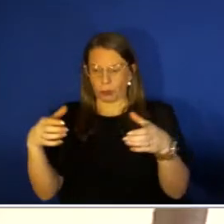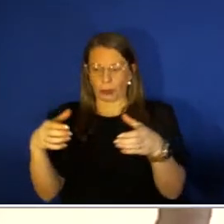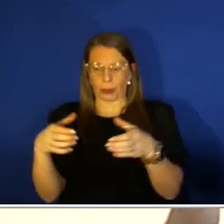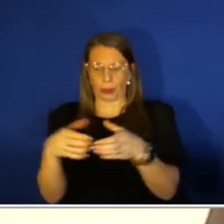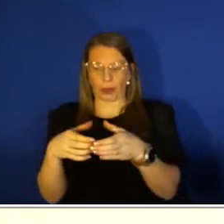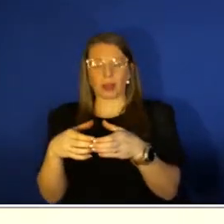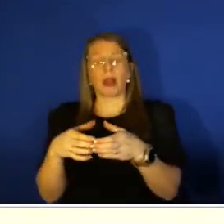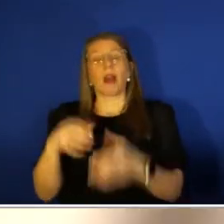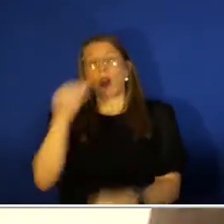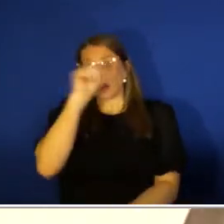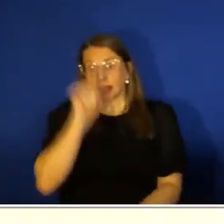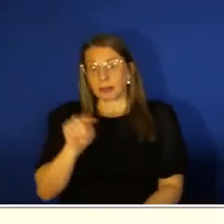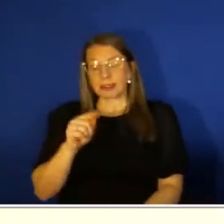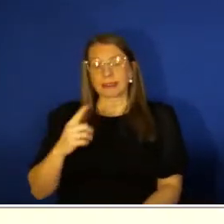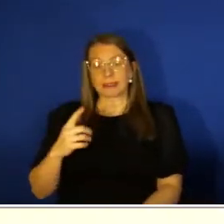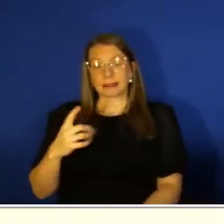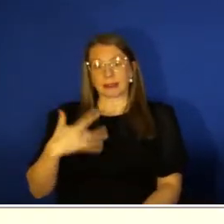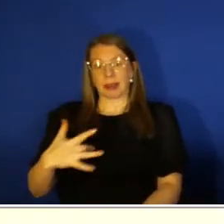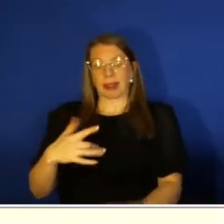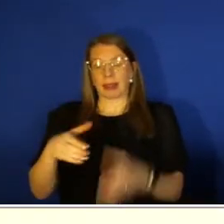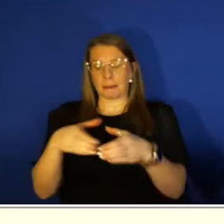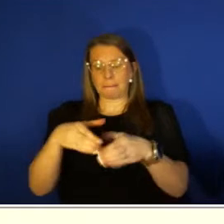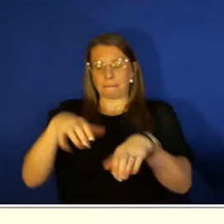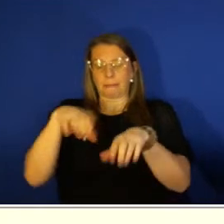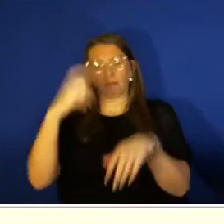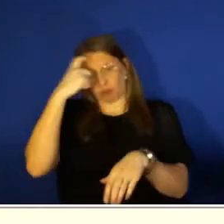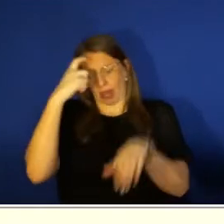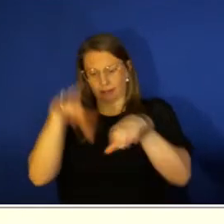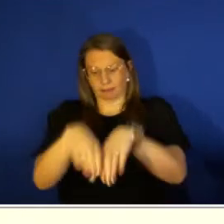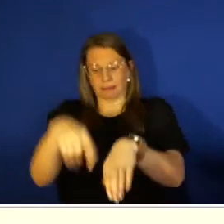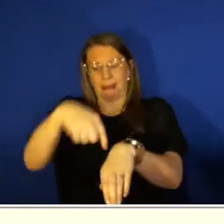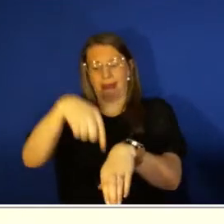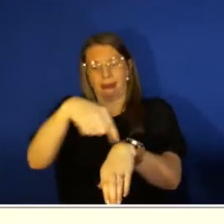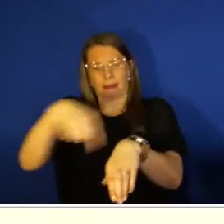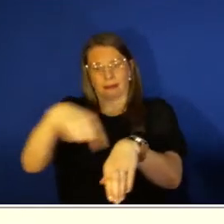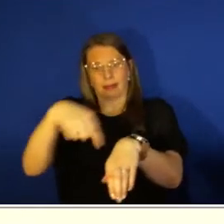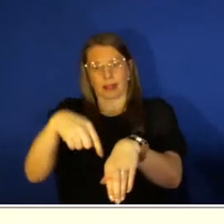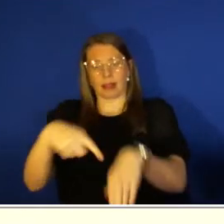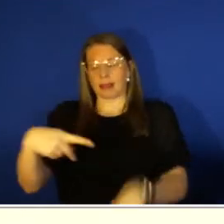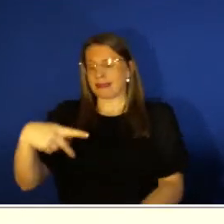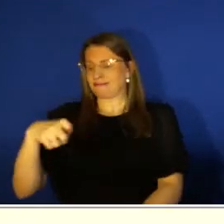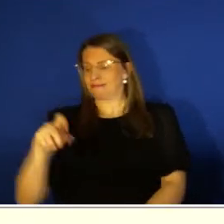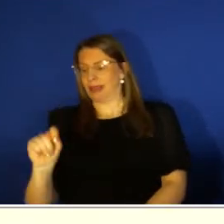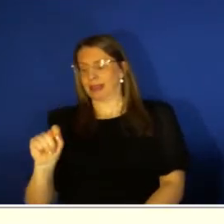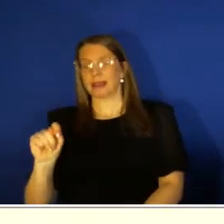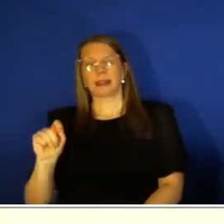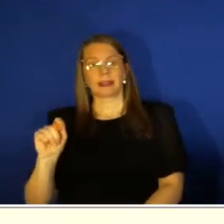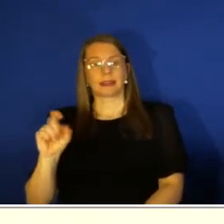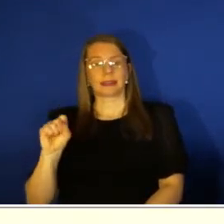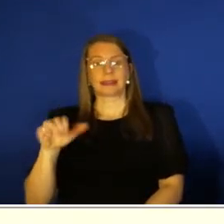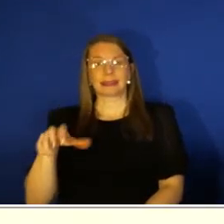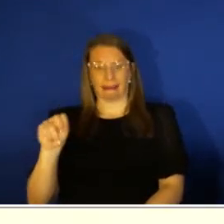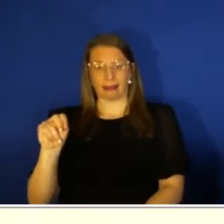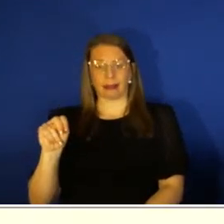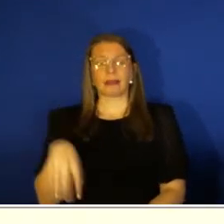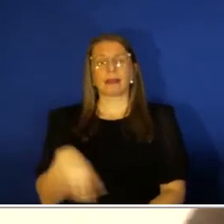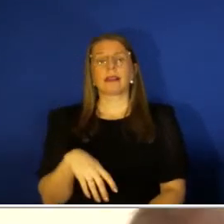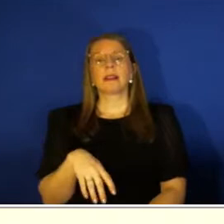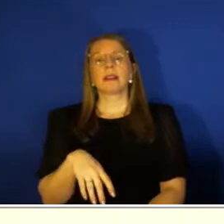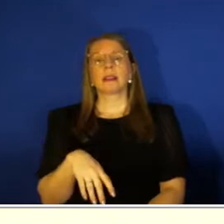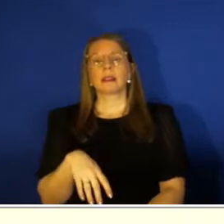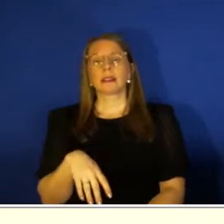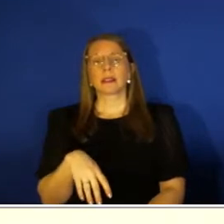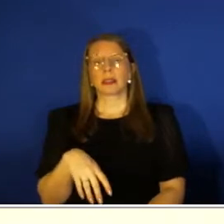to an Alzheimer's disease, we tend to see it towards the back of the brain. And then PET scans can be helpful. PET scans, which look at